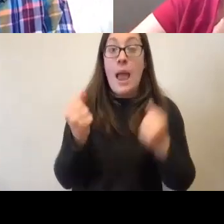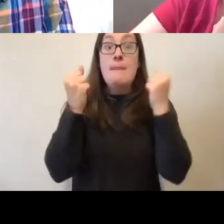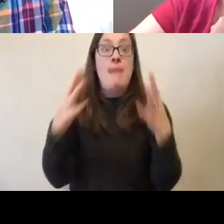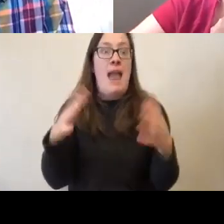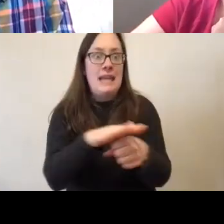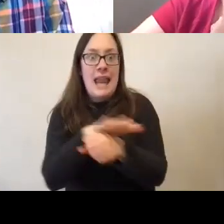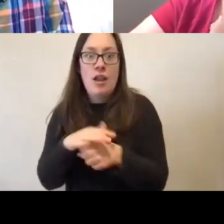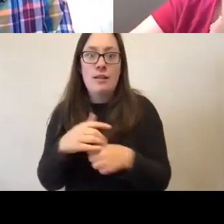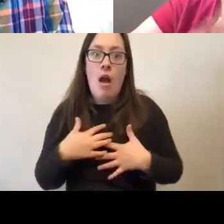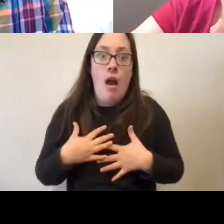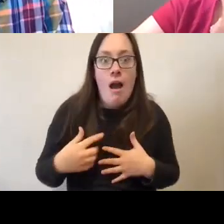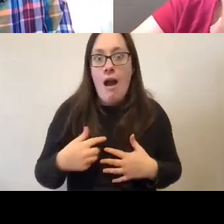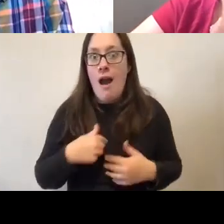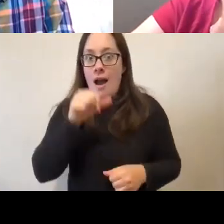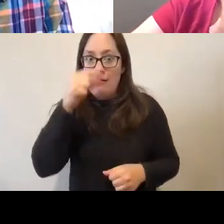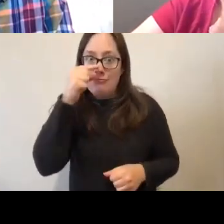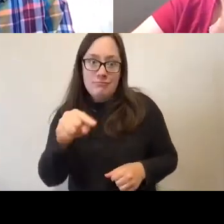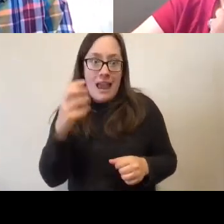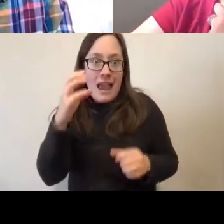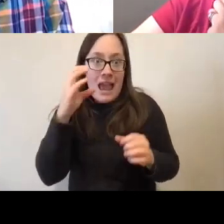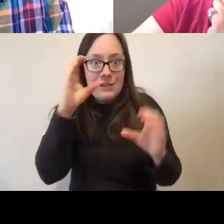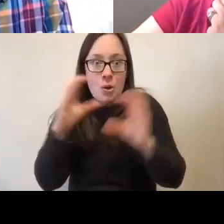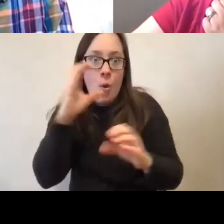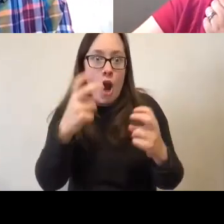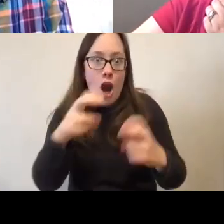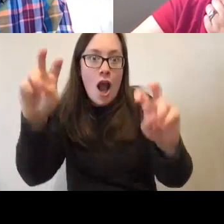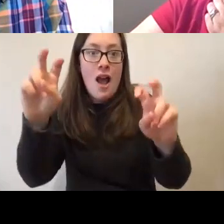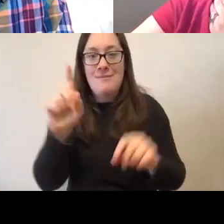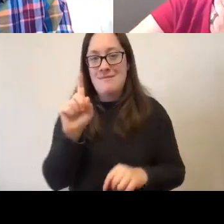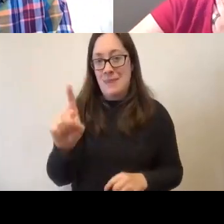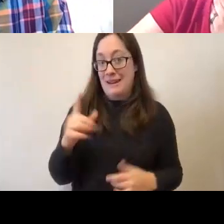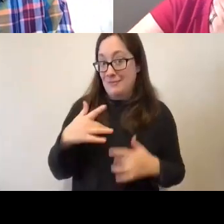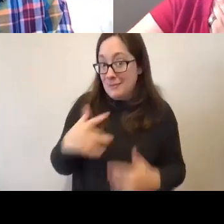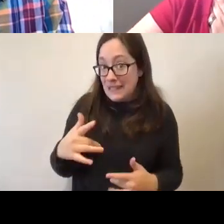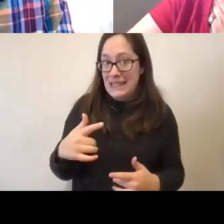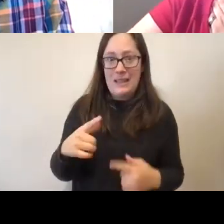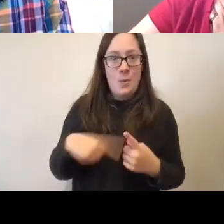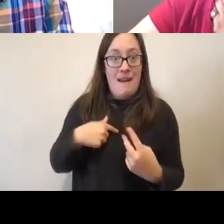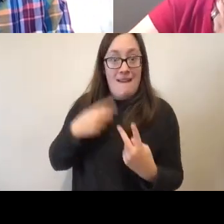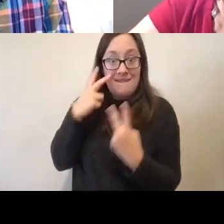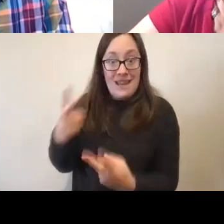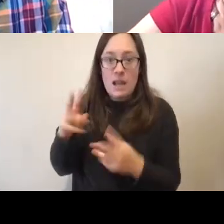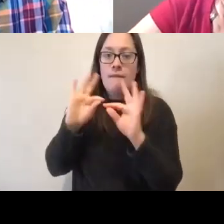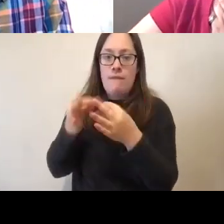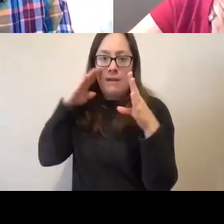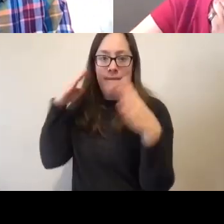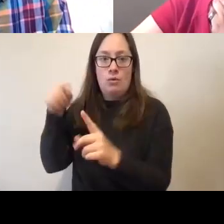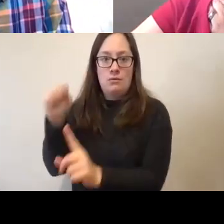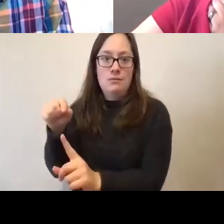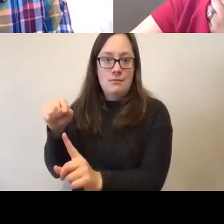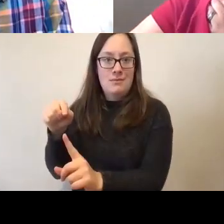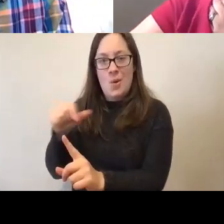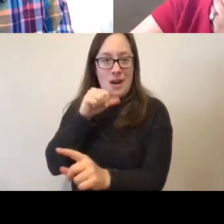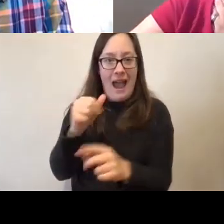to explore, but our trips have always really been catching up with those family members. I've not been back